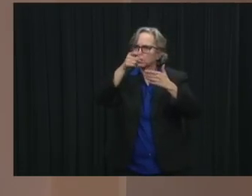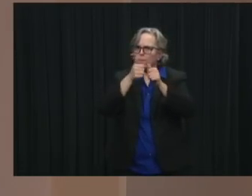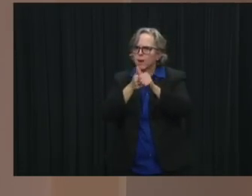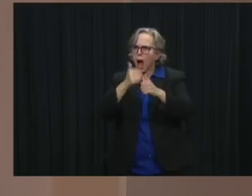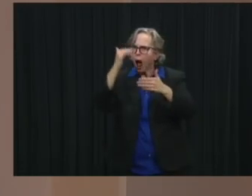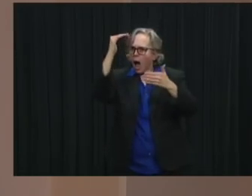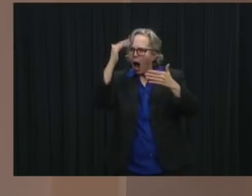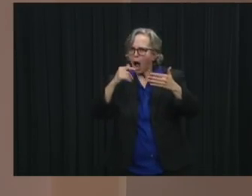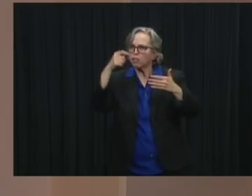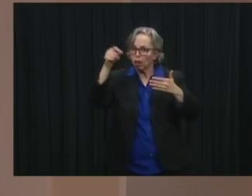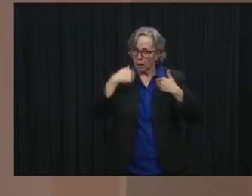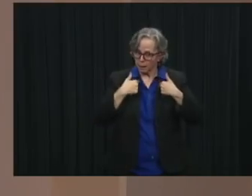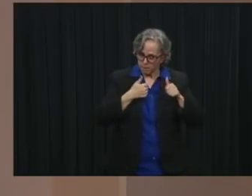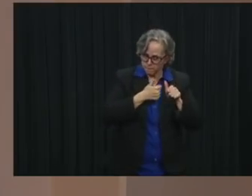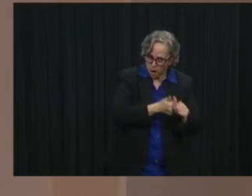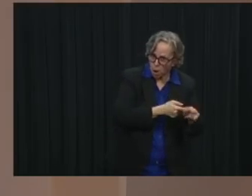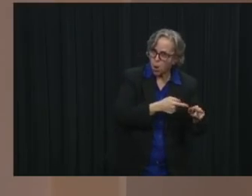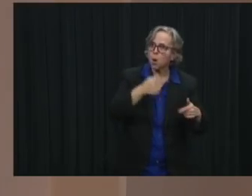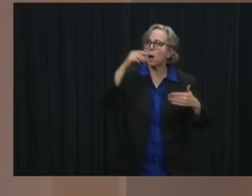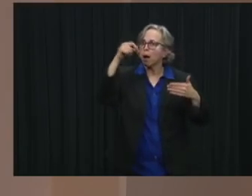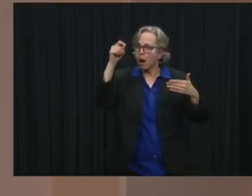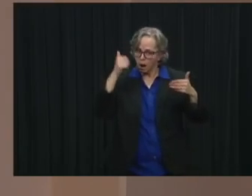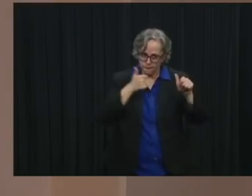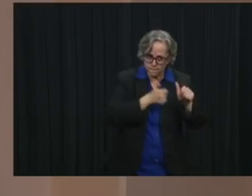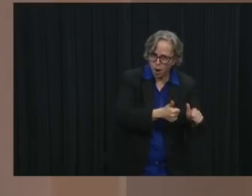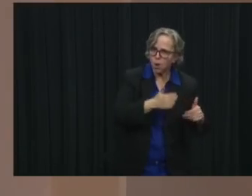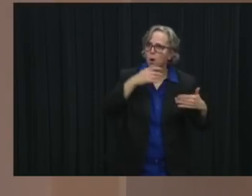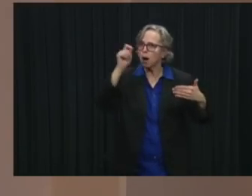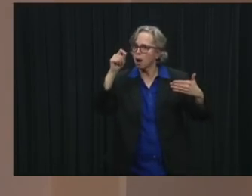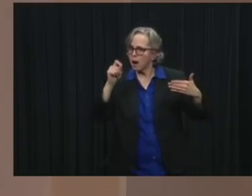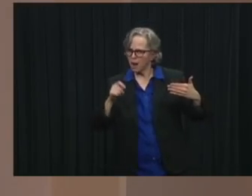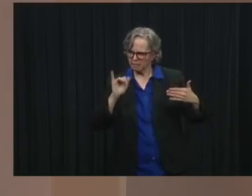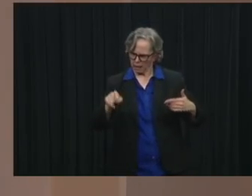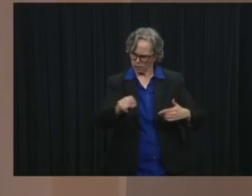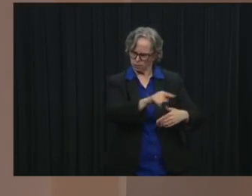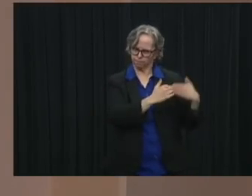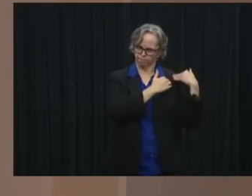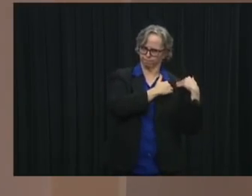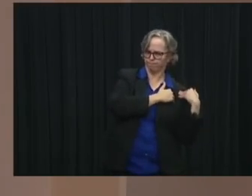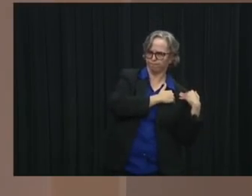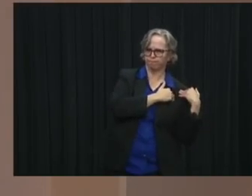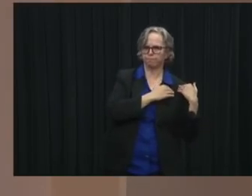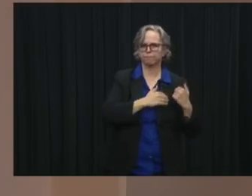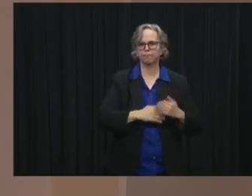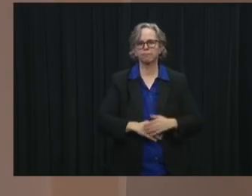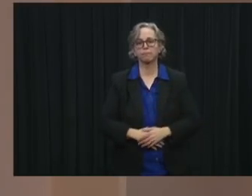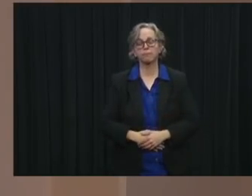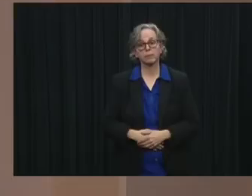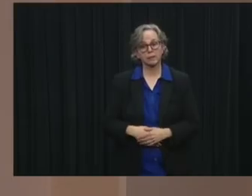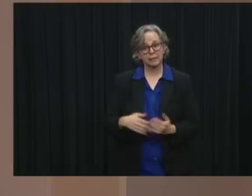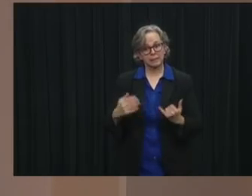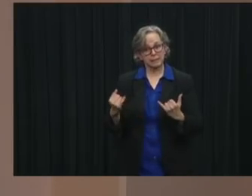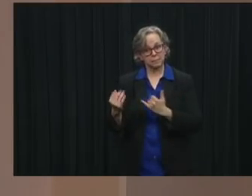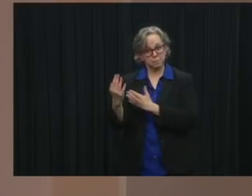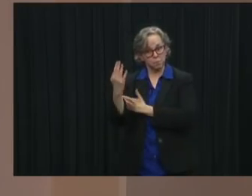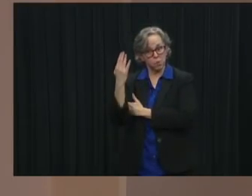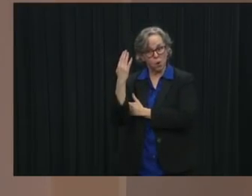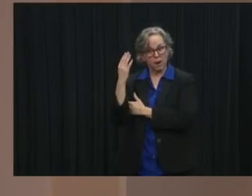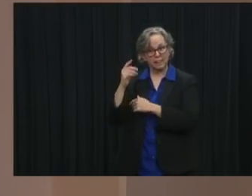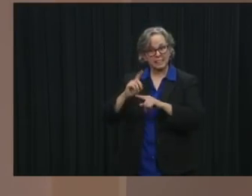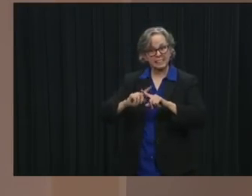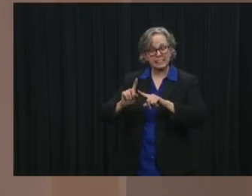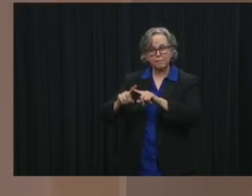and I had with mayors and this morning, they reiterated the need to make sure that you do not call